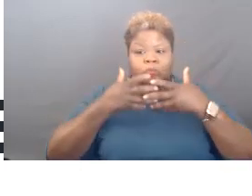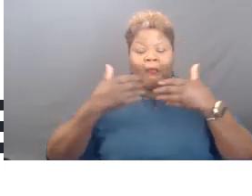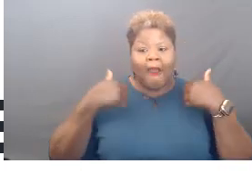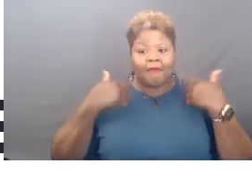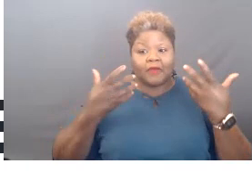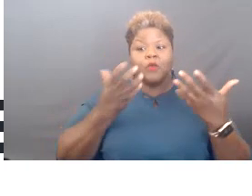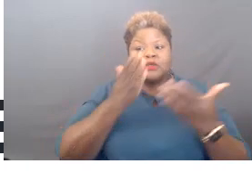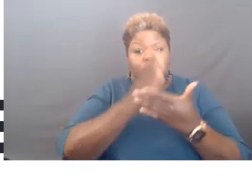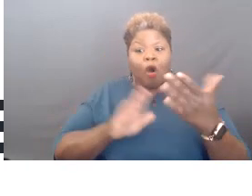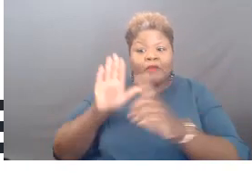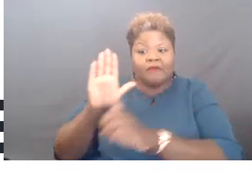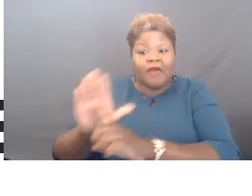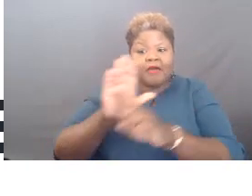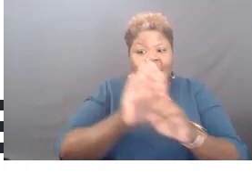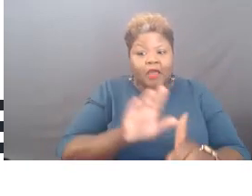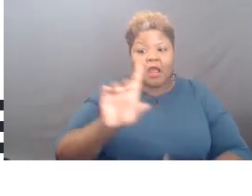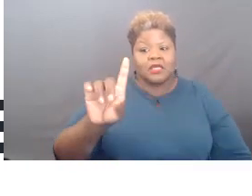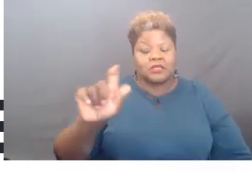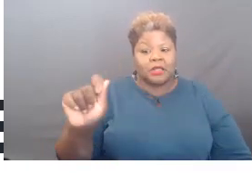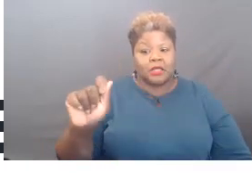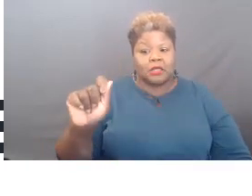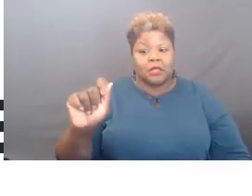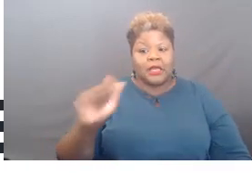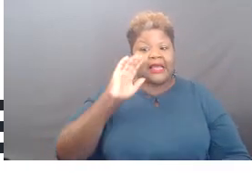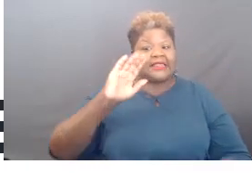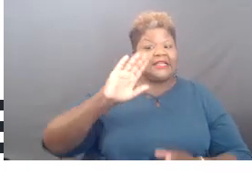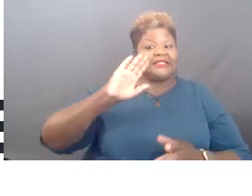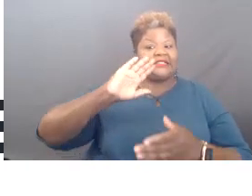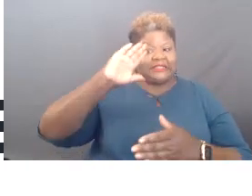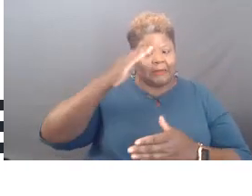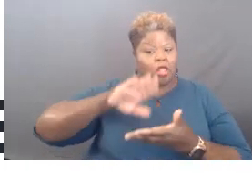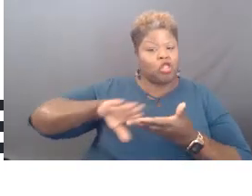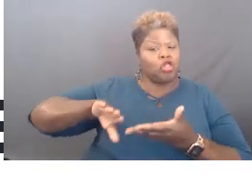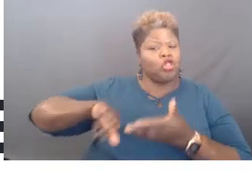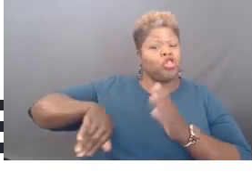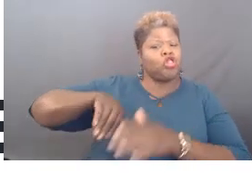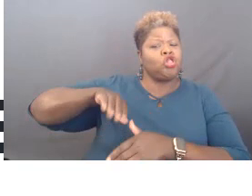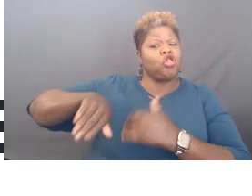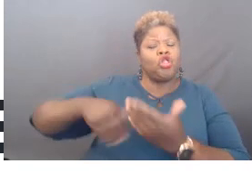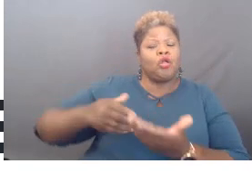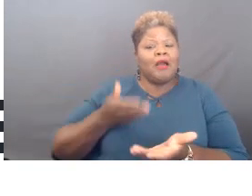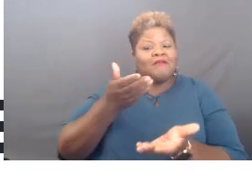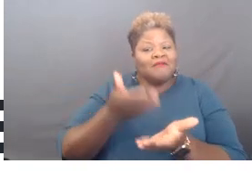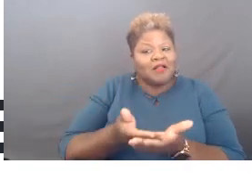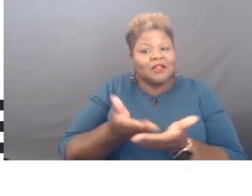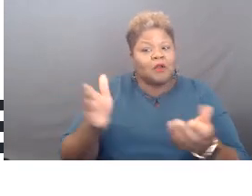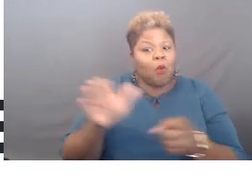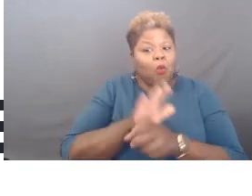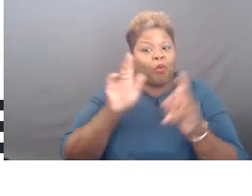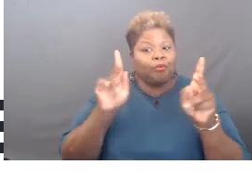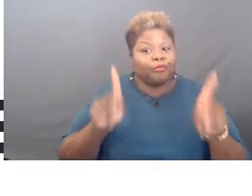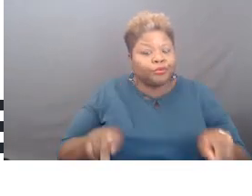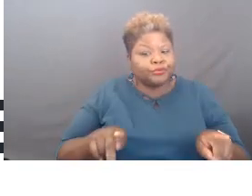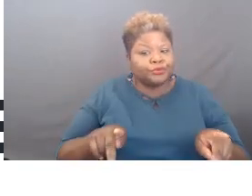them, we are not getting the whole story, and we are not validating the entire person. And we are